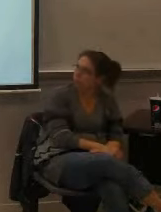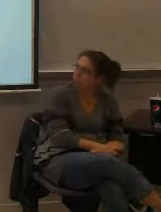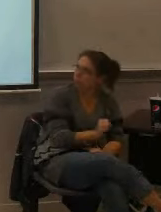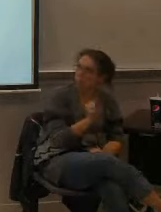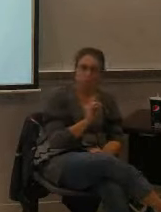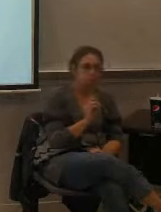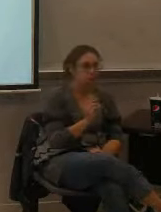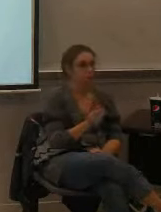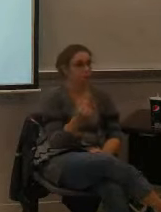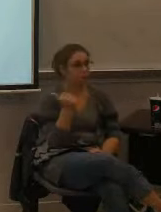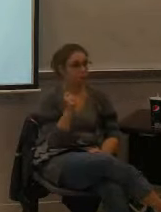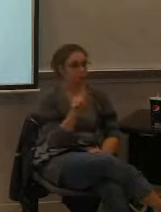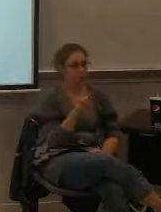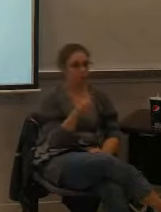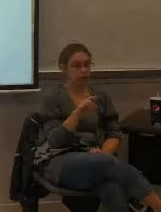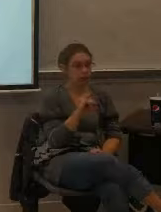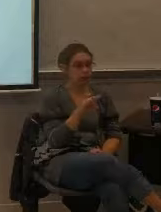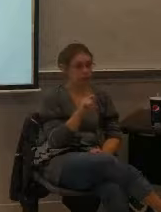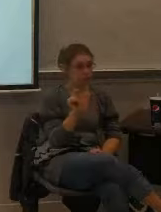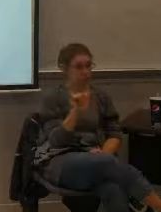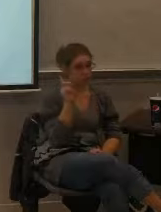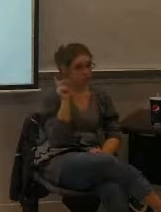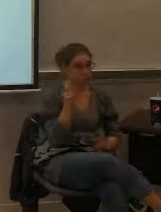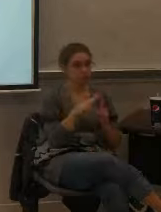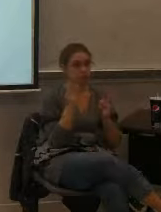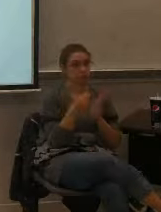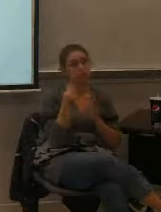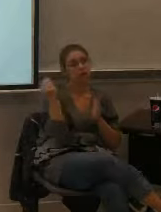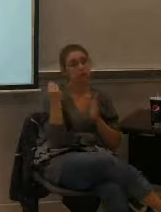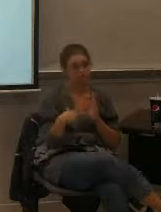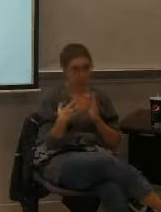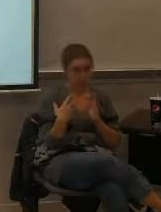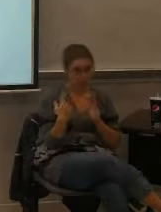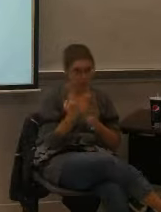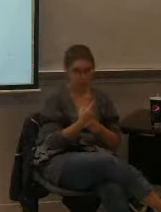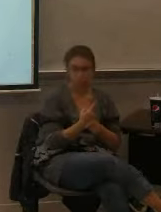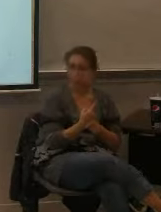removing sediment like this is quite expensive.